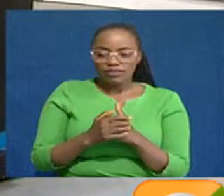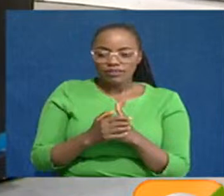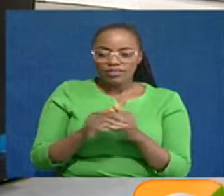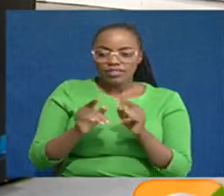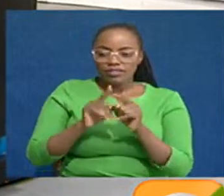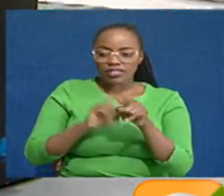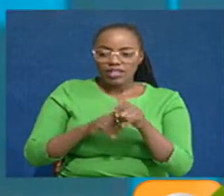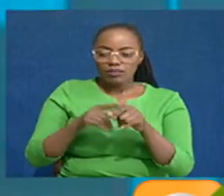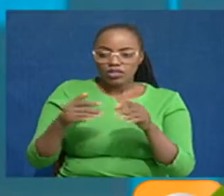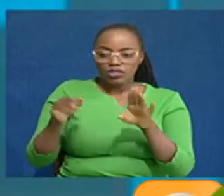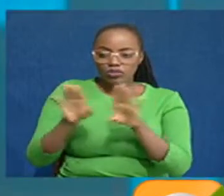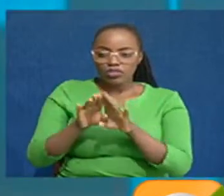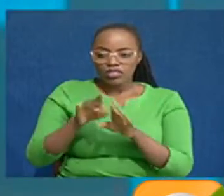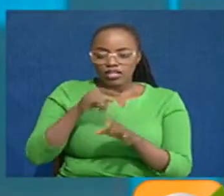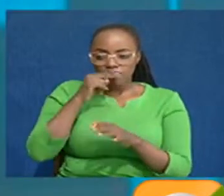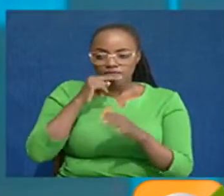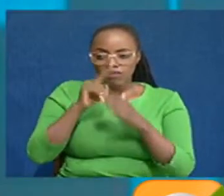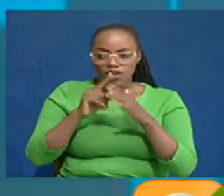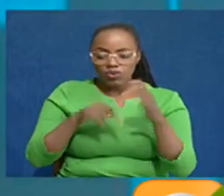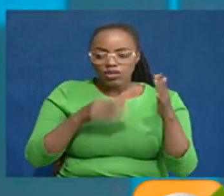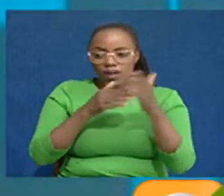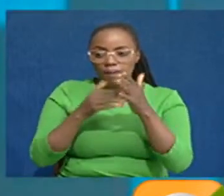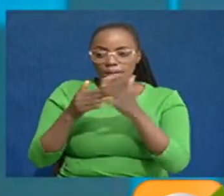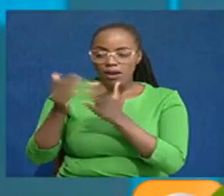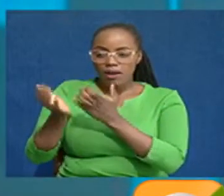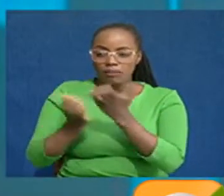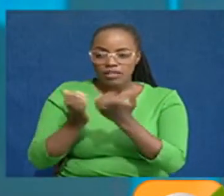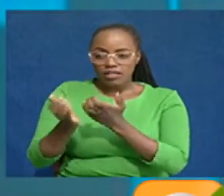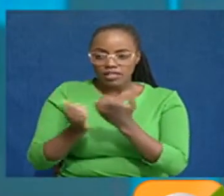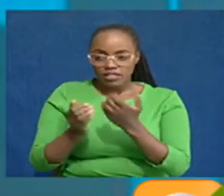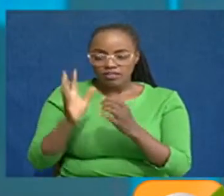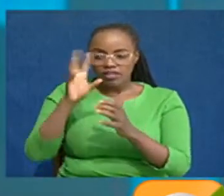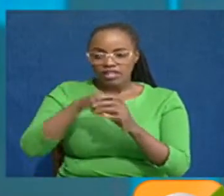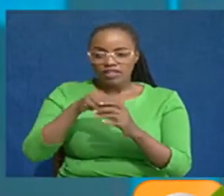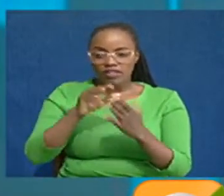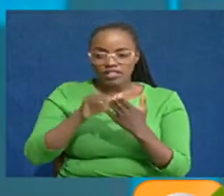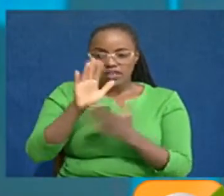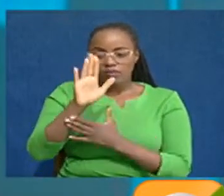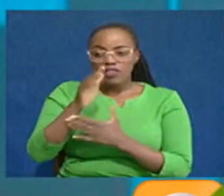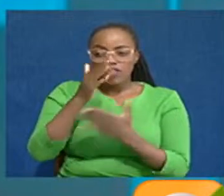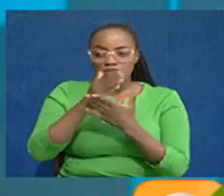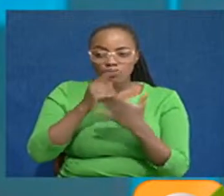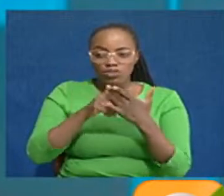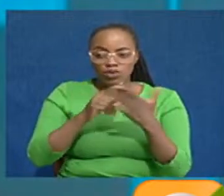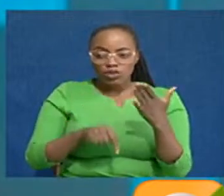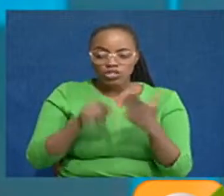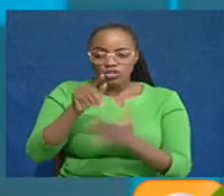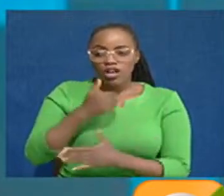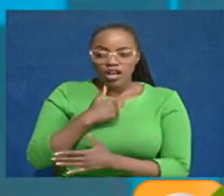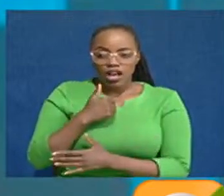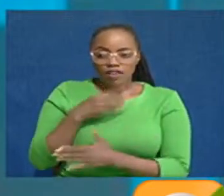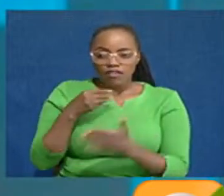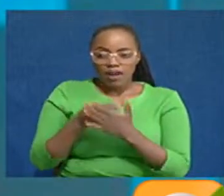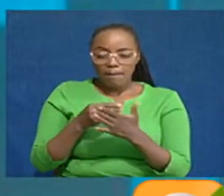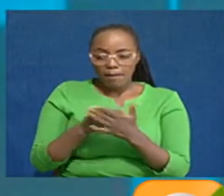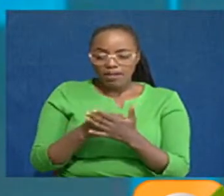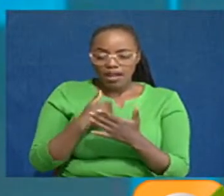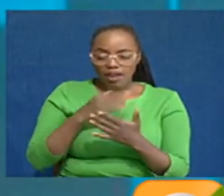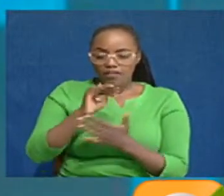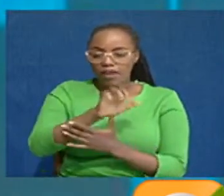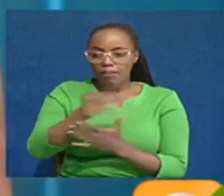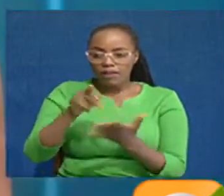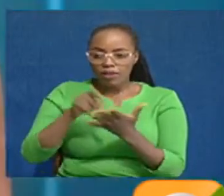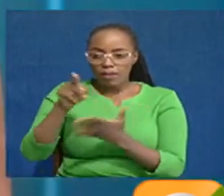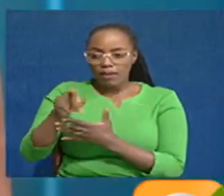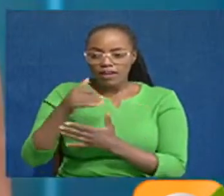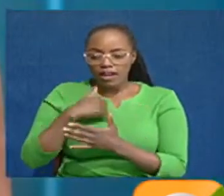get your closing thoughts as well, that prevents businesses from, you know, investing more is the fact that you are owed money. There's pending bills. There is